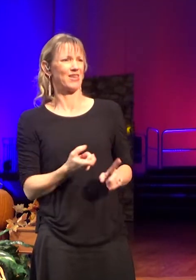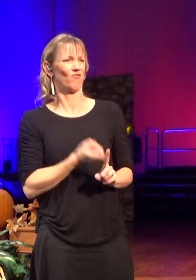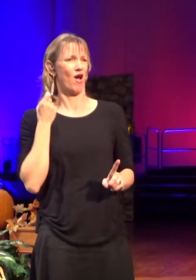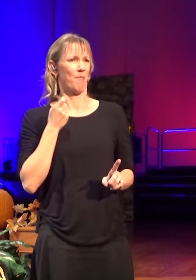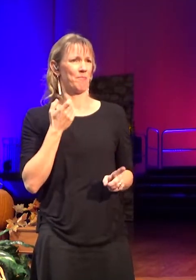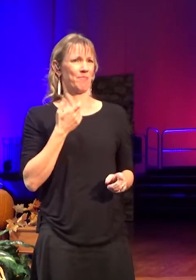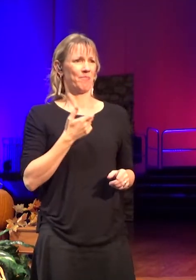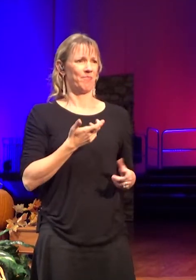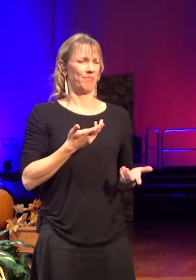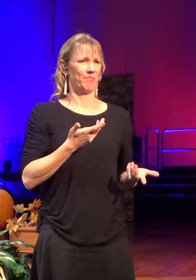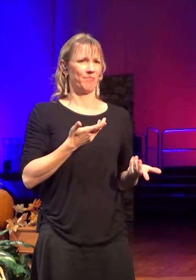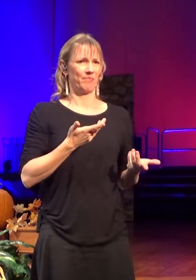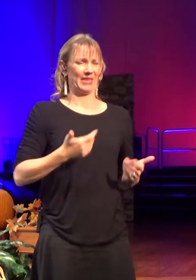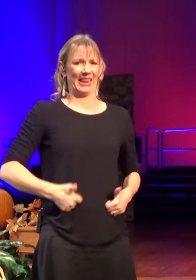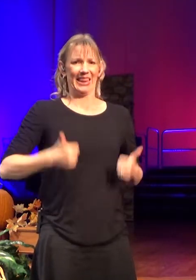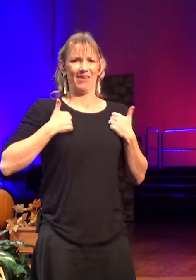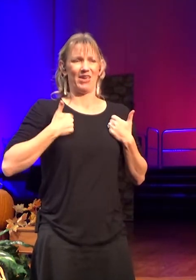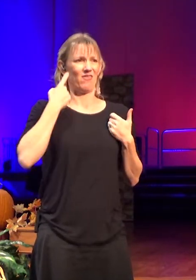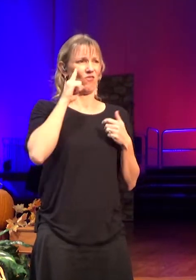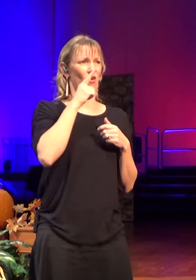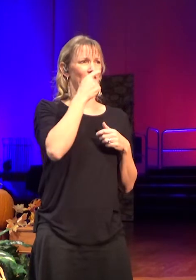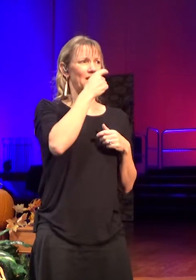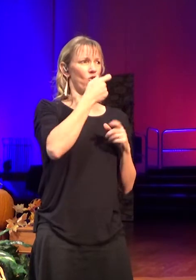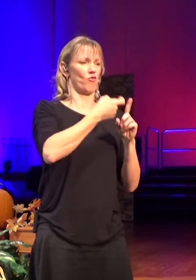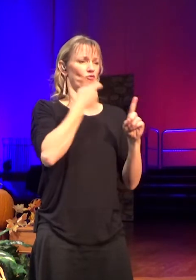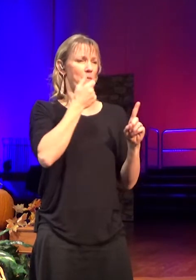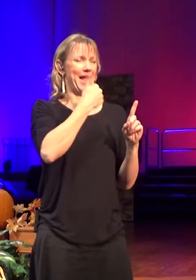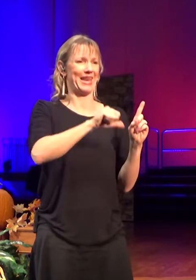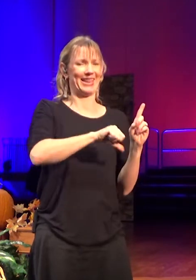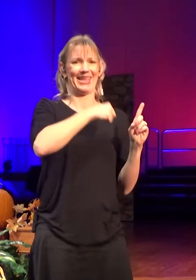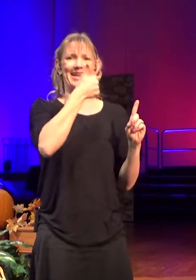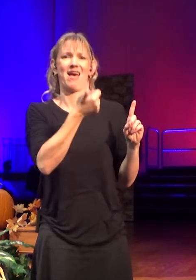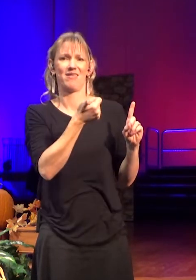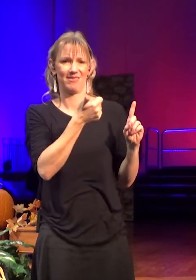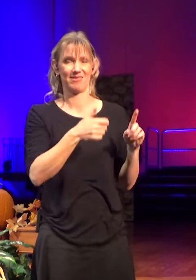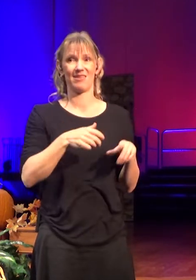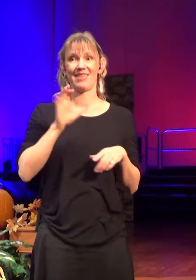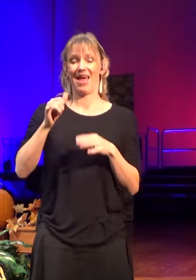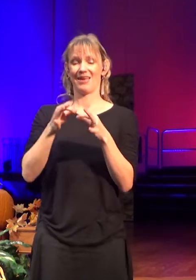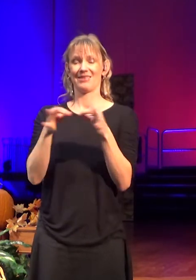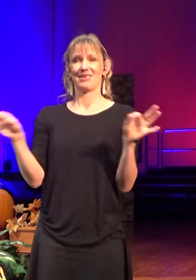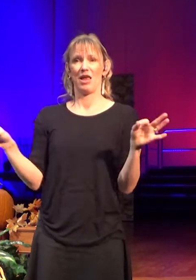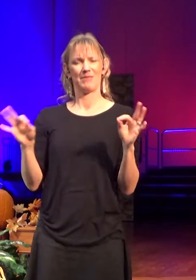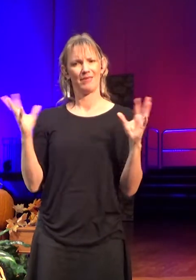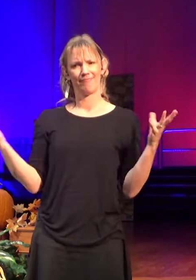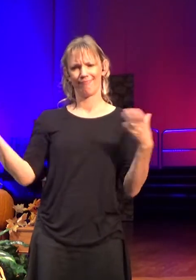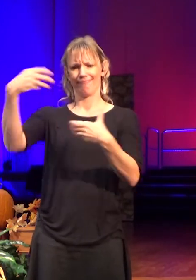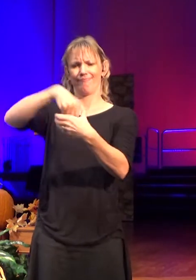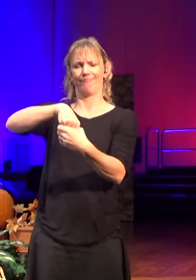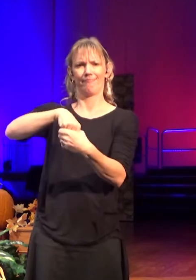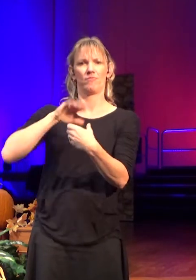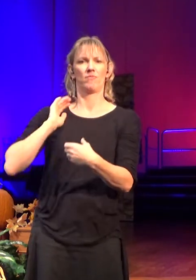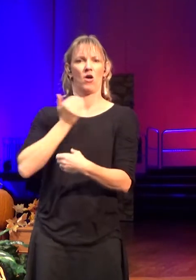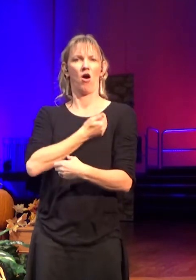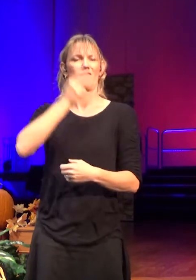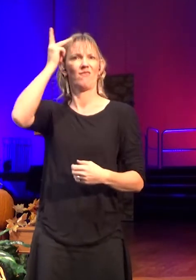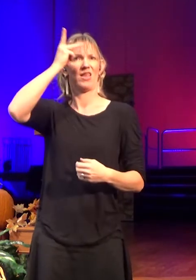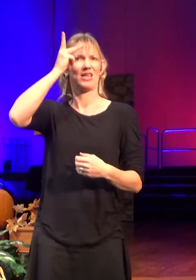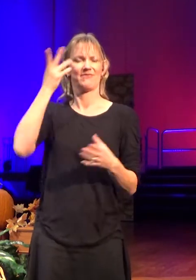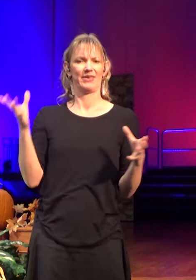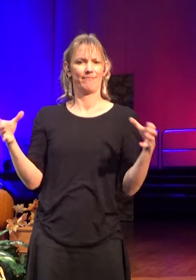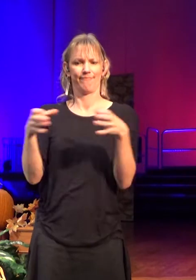waste our time living from or for anyone or anything else? This statement from Holmes encapsulates our